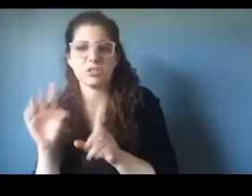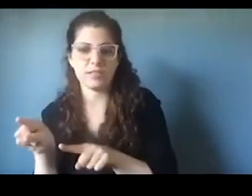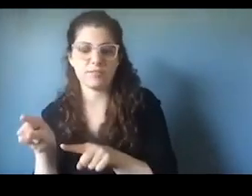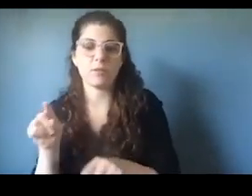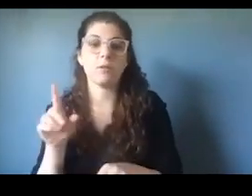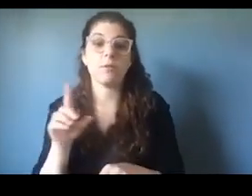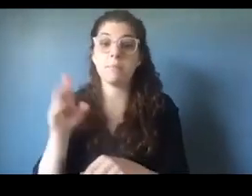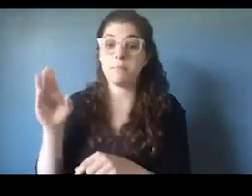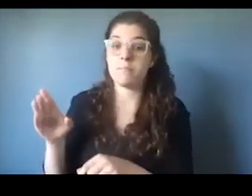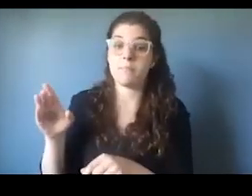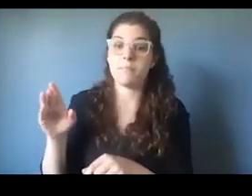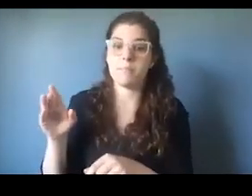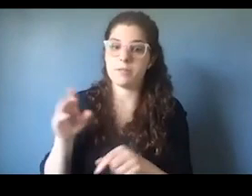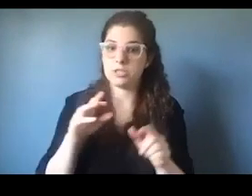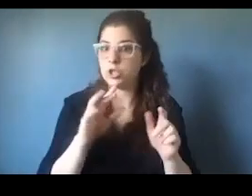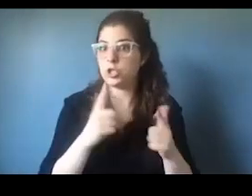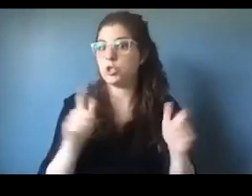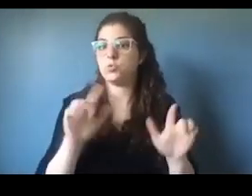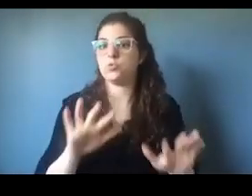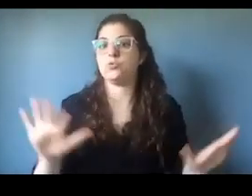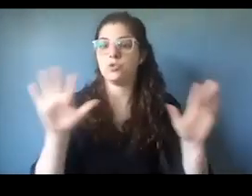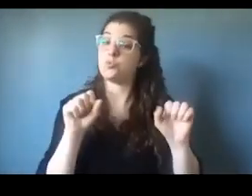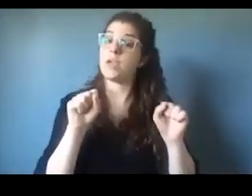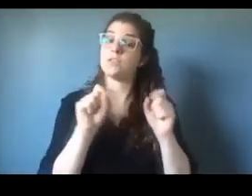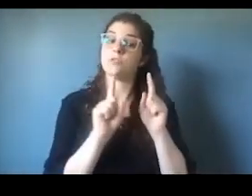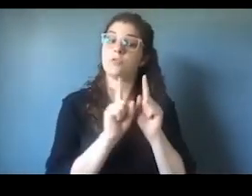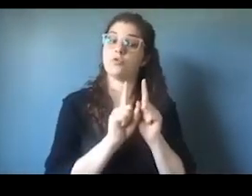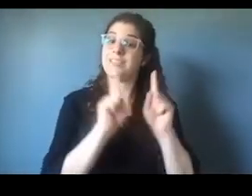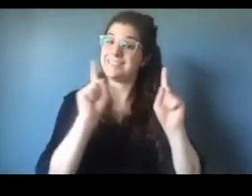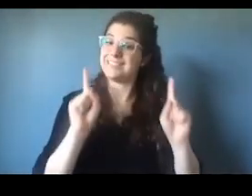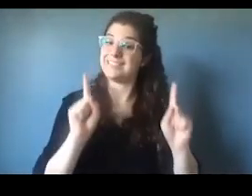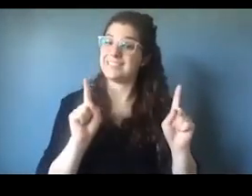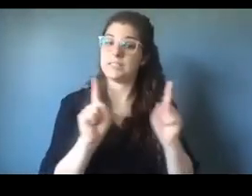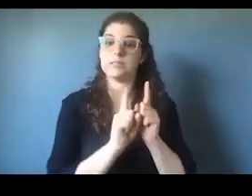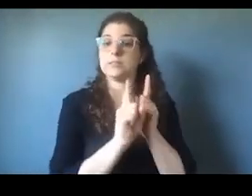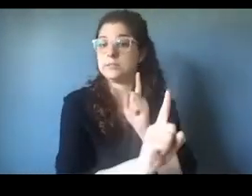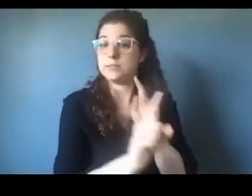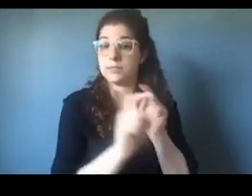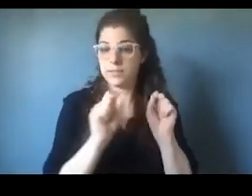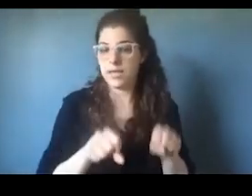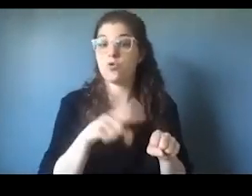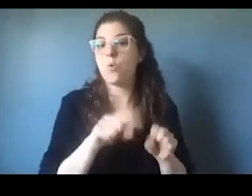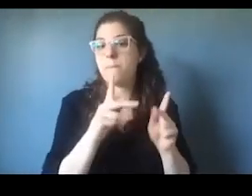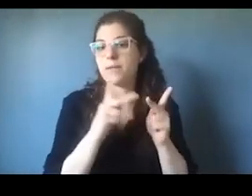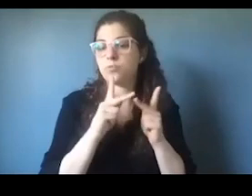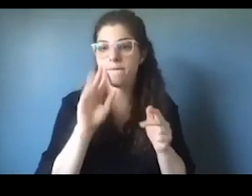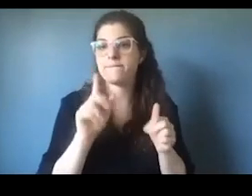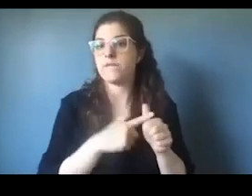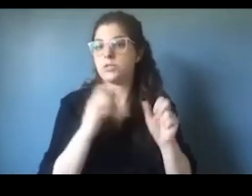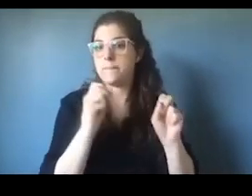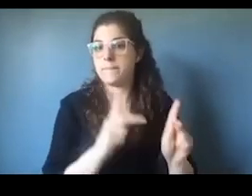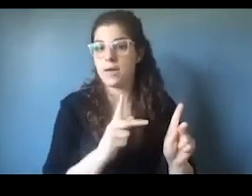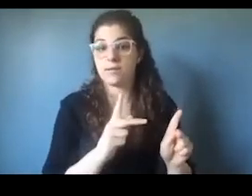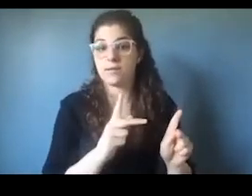But the space is massive, so it's easier to socially distance. Those are the kinds of places that are likely to come back first. You can see fast food